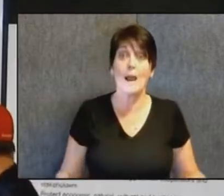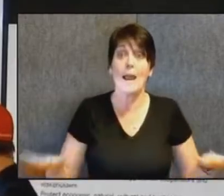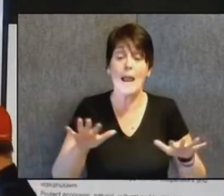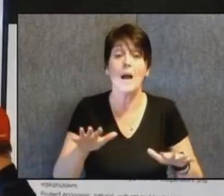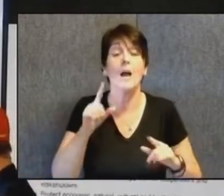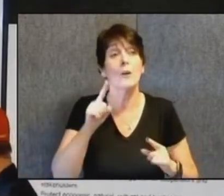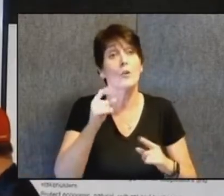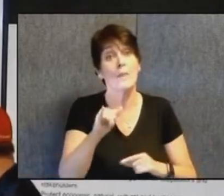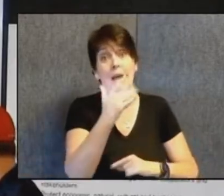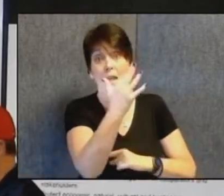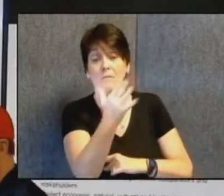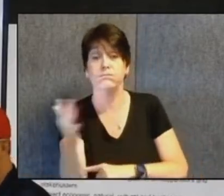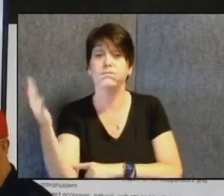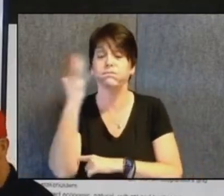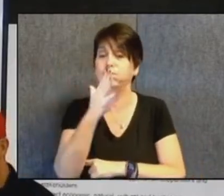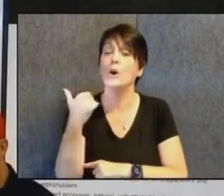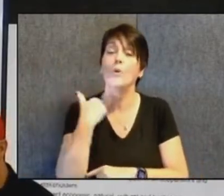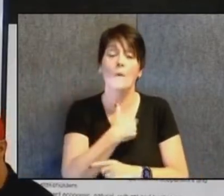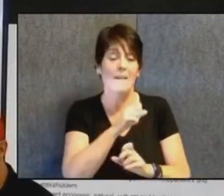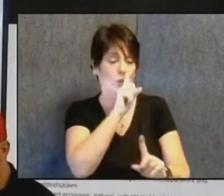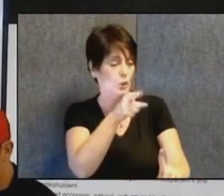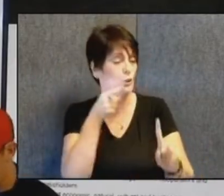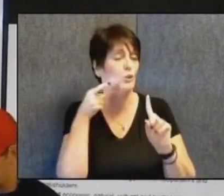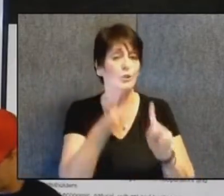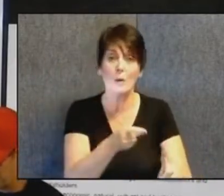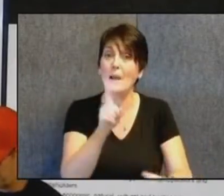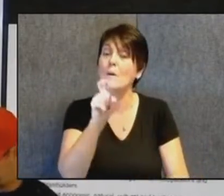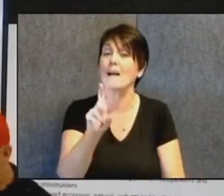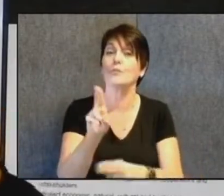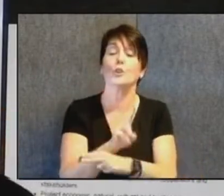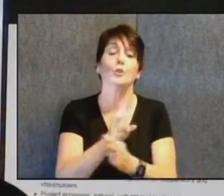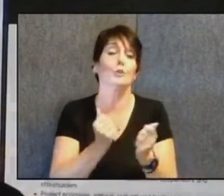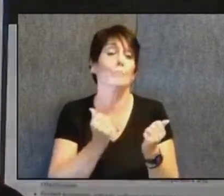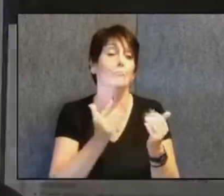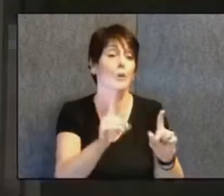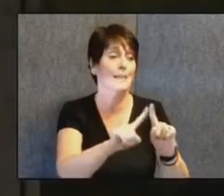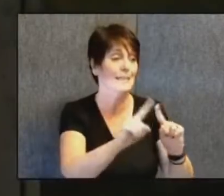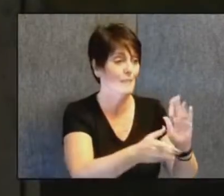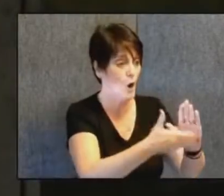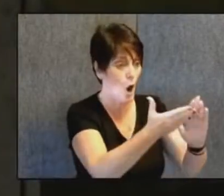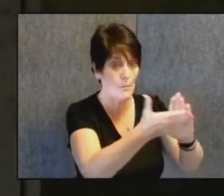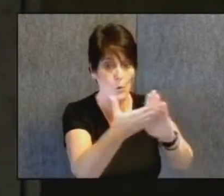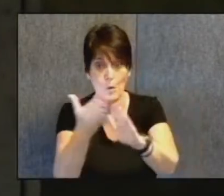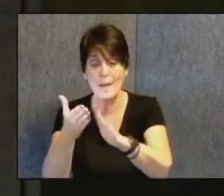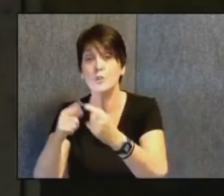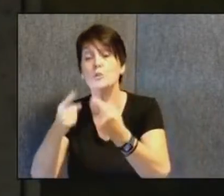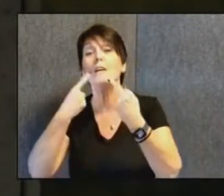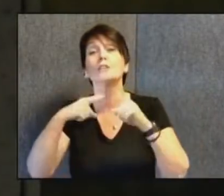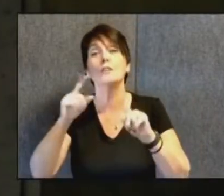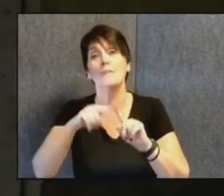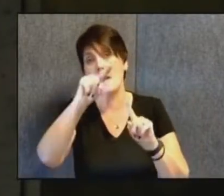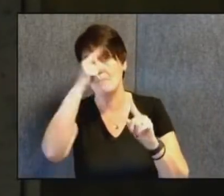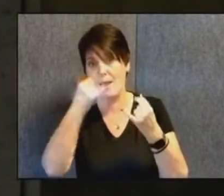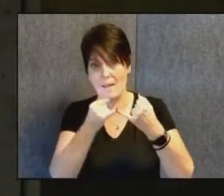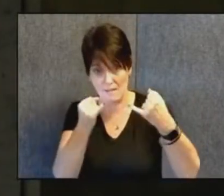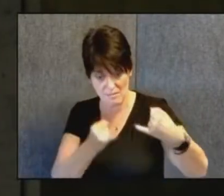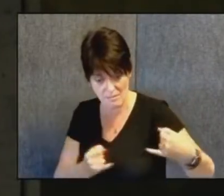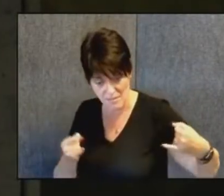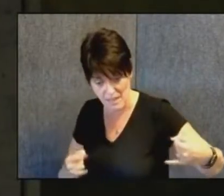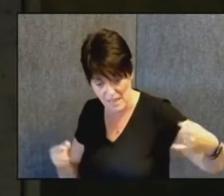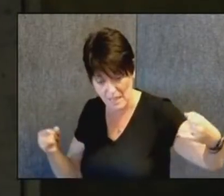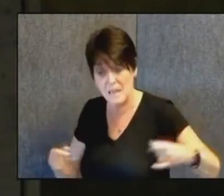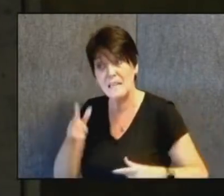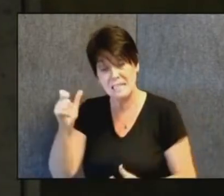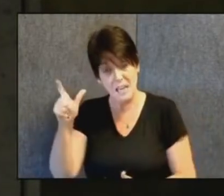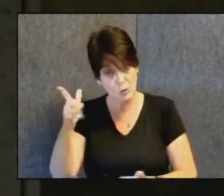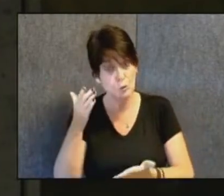timber fuel model, we have to go direct, and we have to utilize burning operations to achieve that black line. Can you